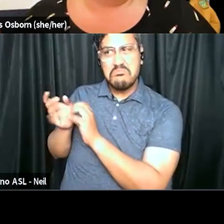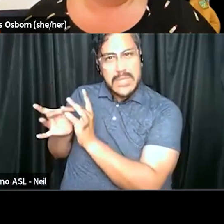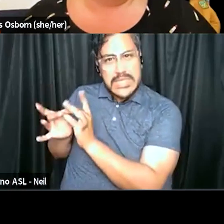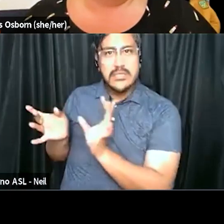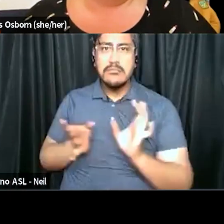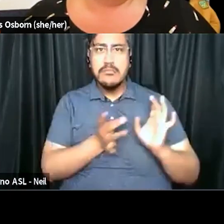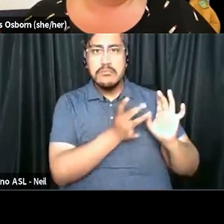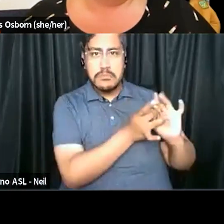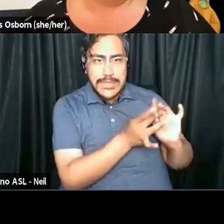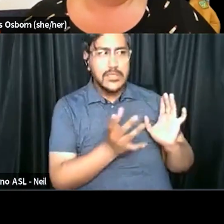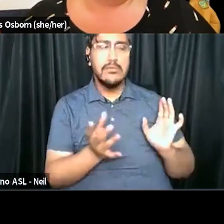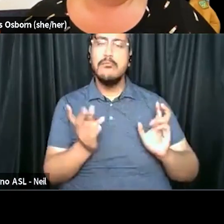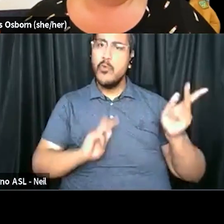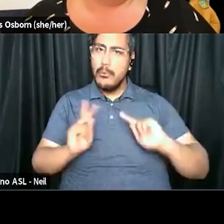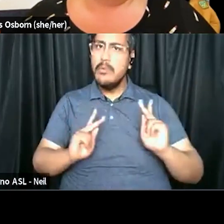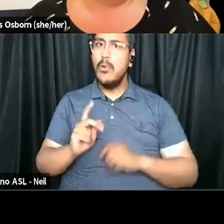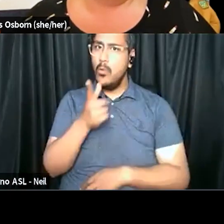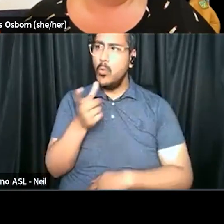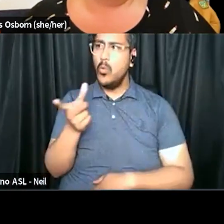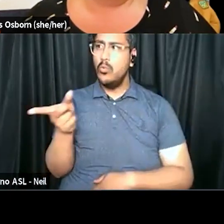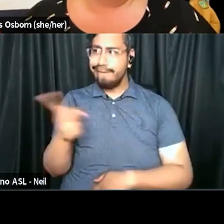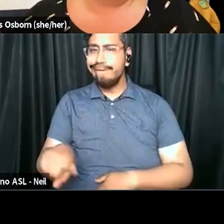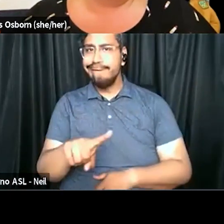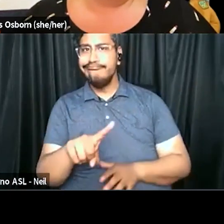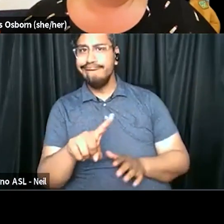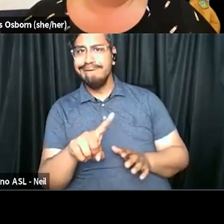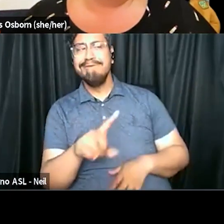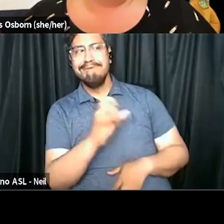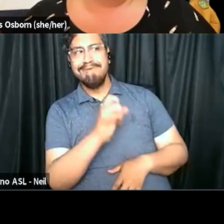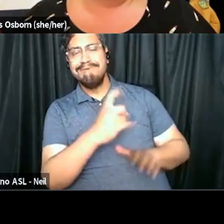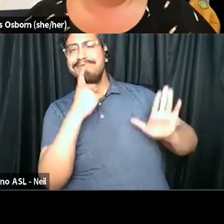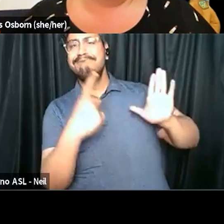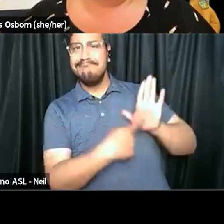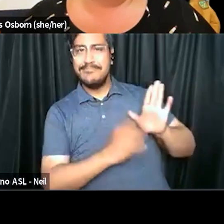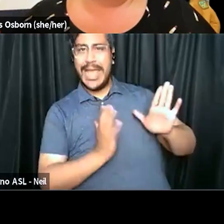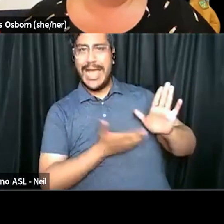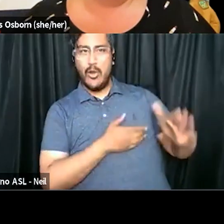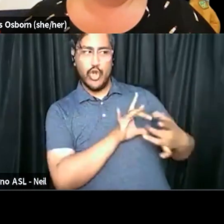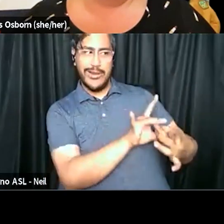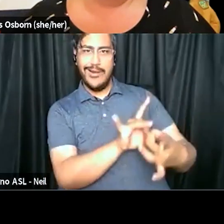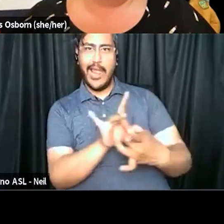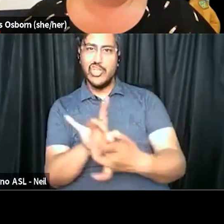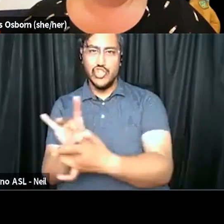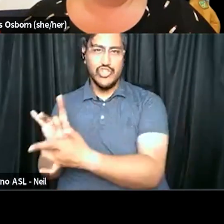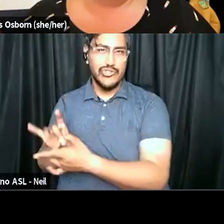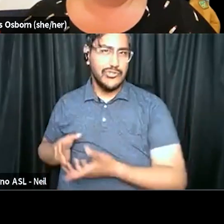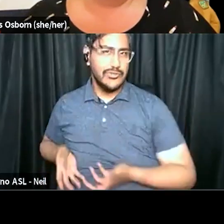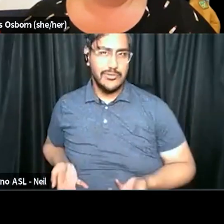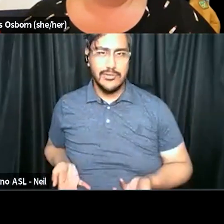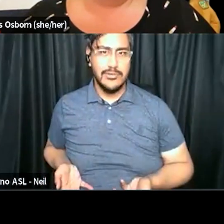just recognition of our connections. And so somebody